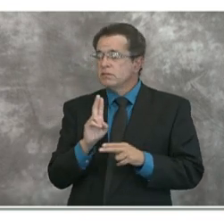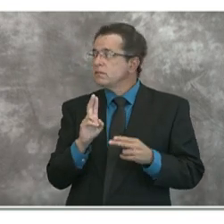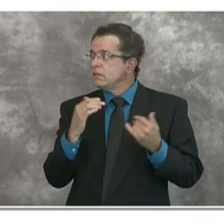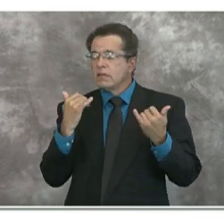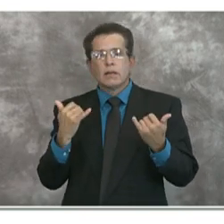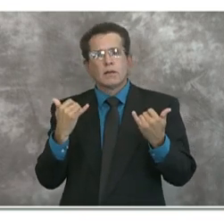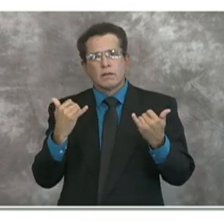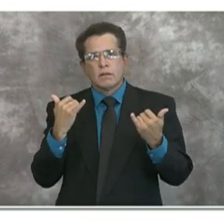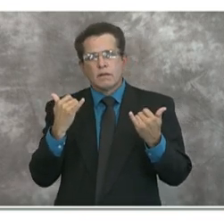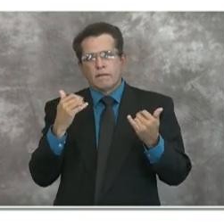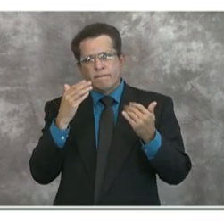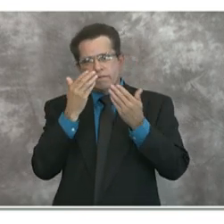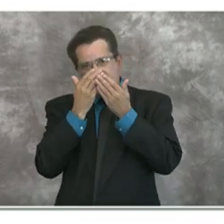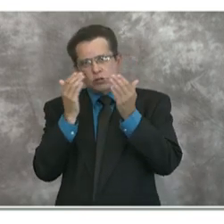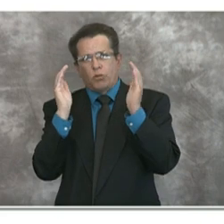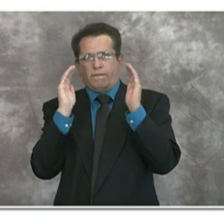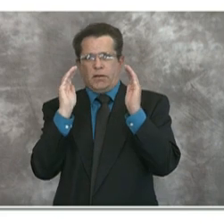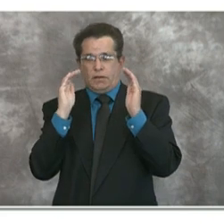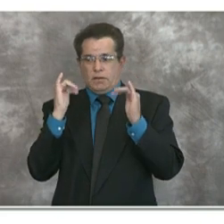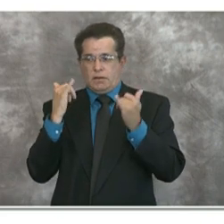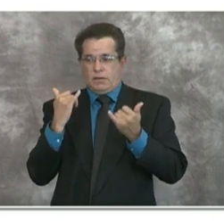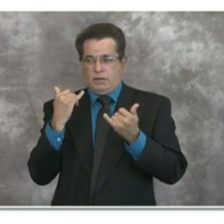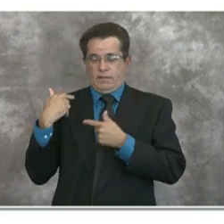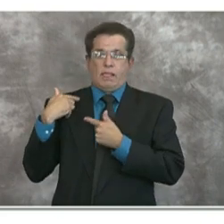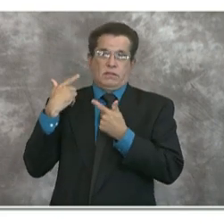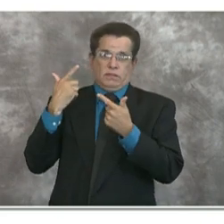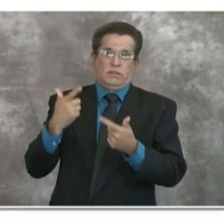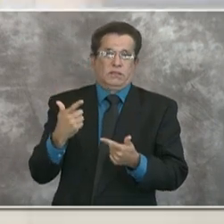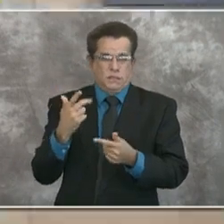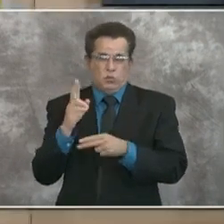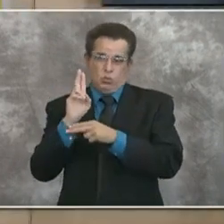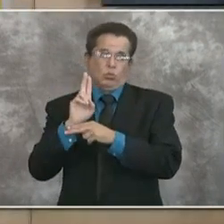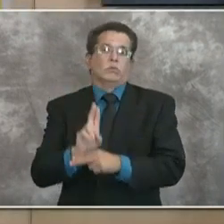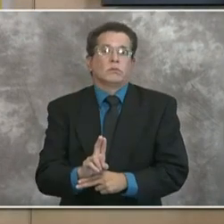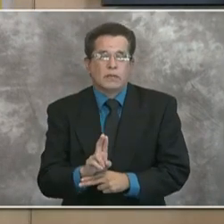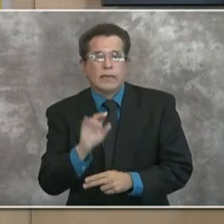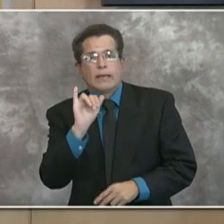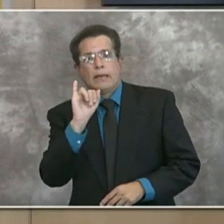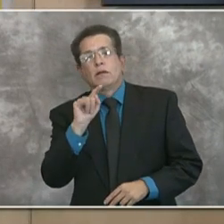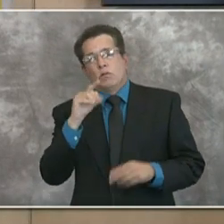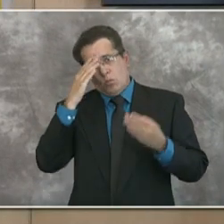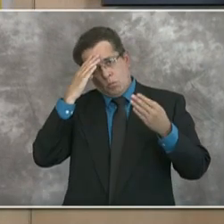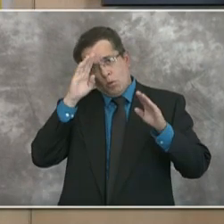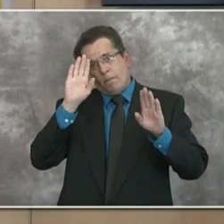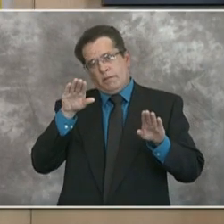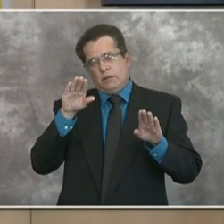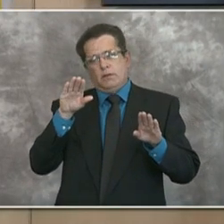like these facial coverings over these last few weeks, and hopefully this